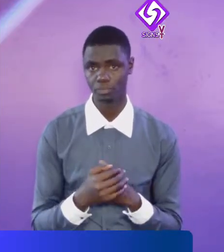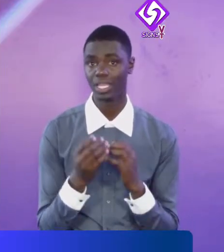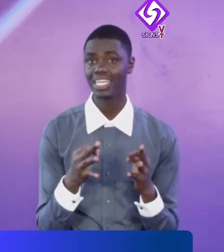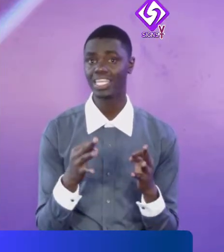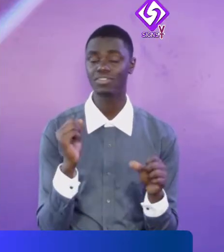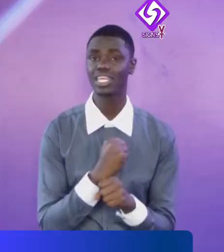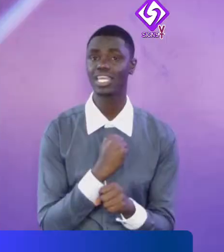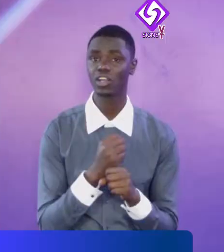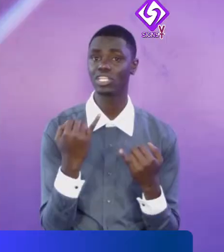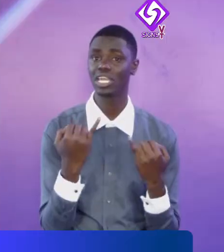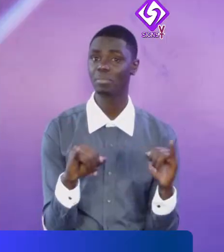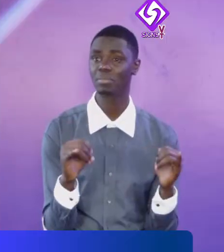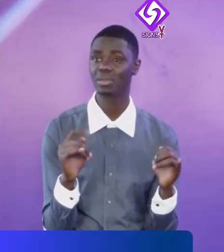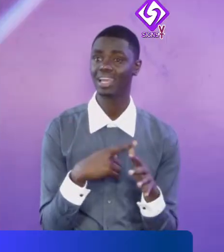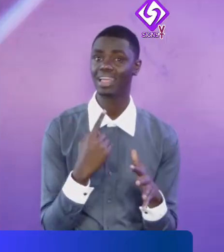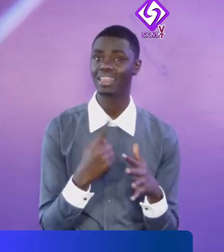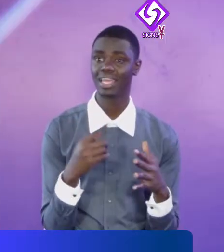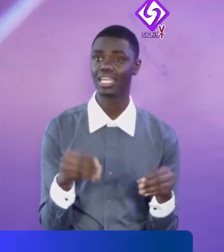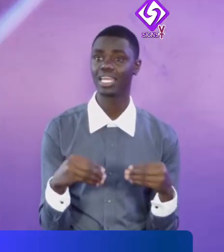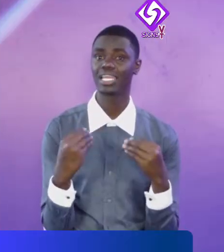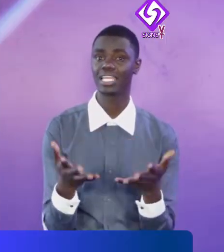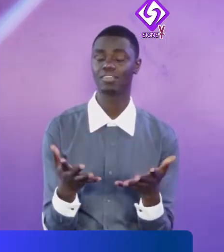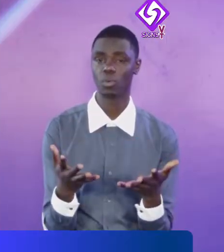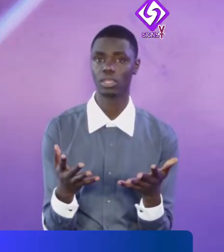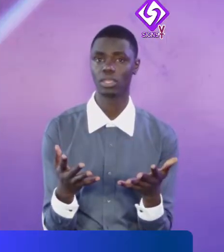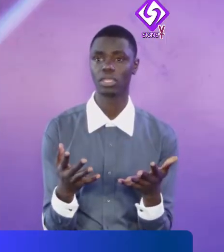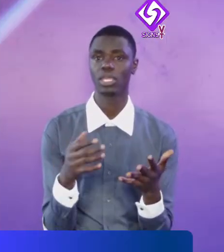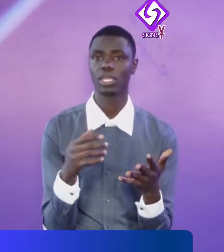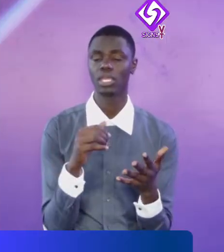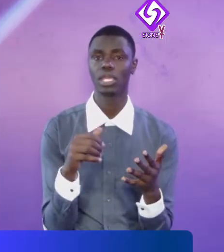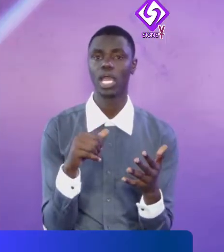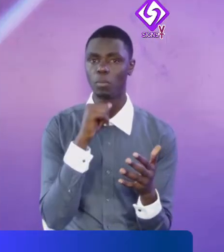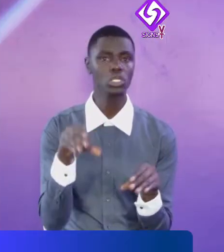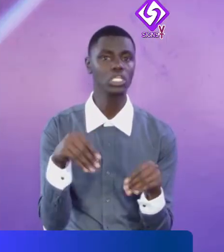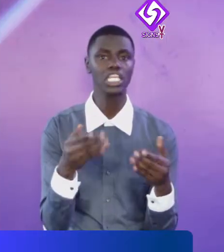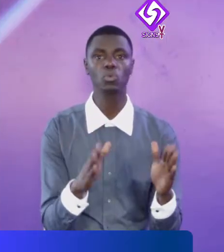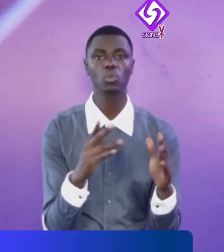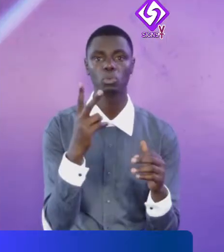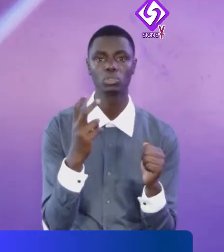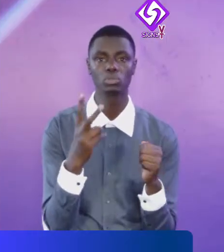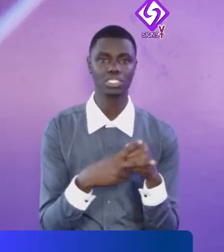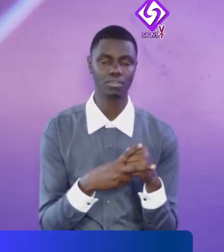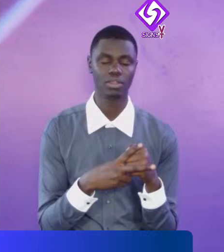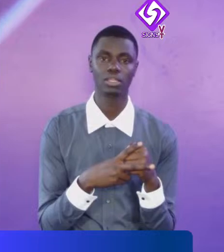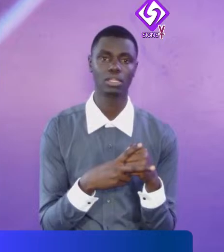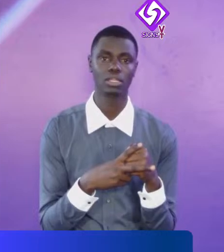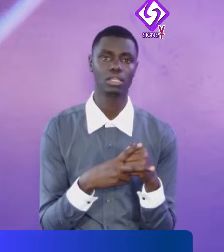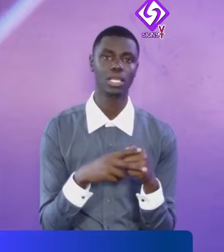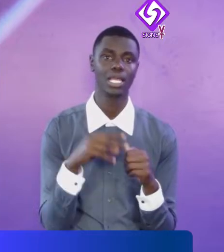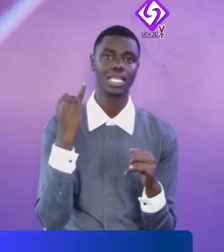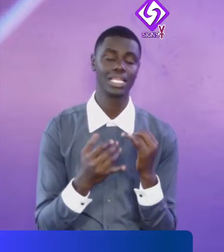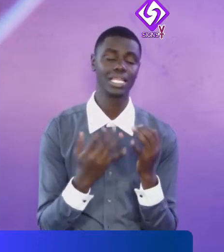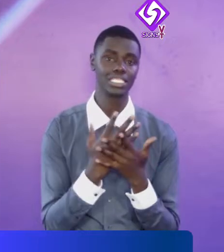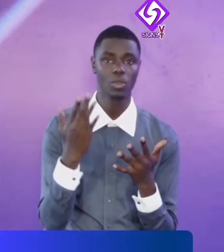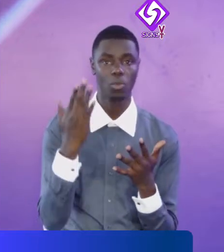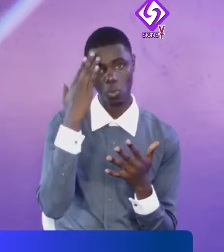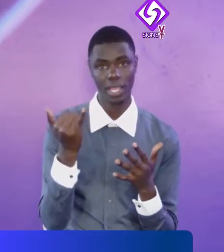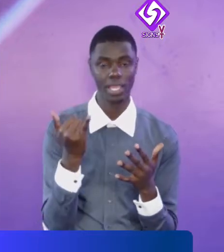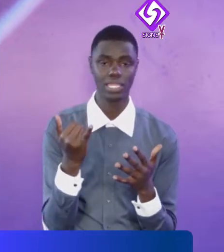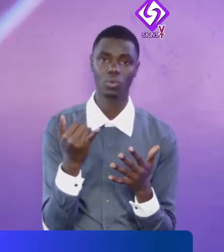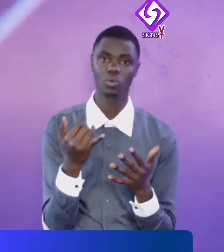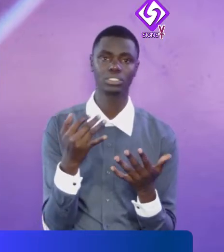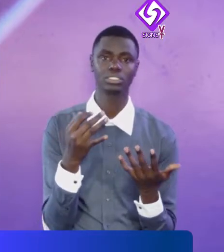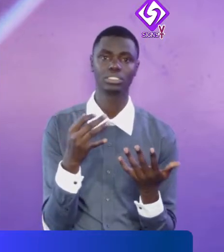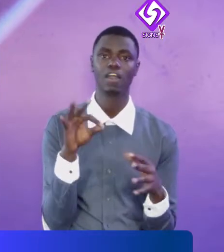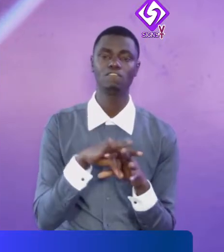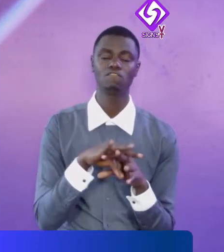cannot implement it, let them give way. And now giving way in 2027, they can go. And the last thing why there's a voter apathy, probably